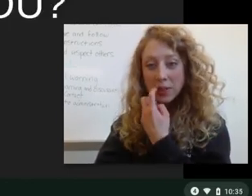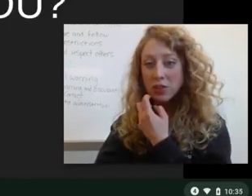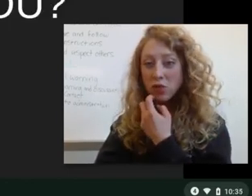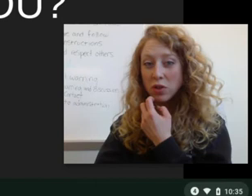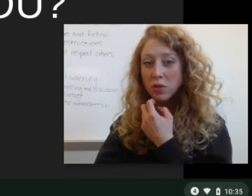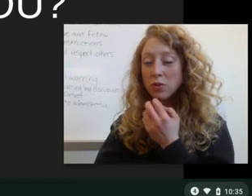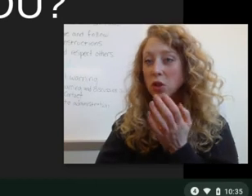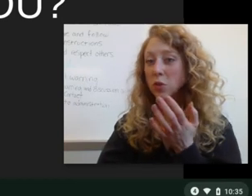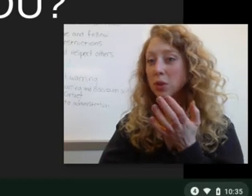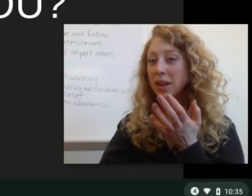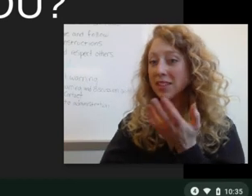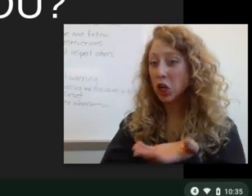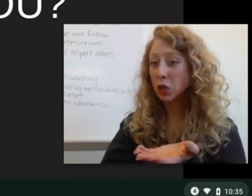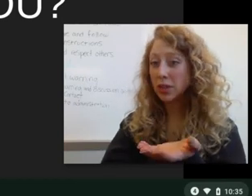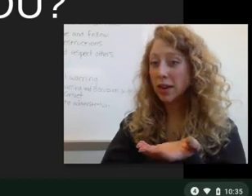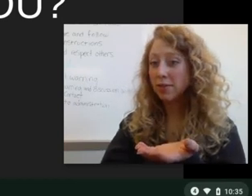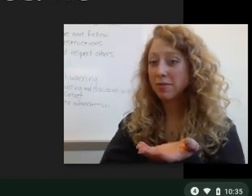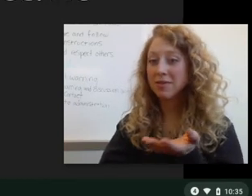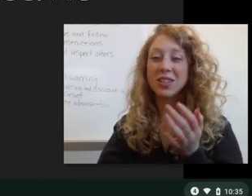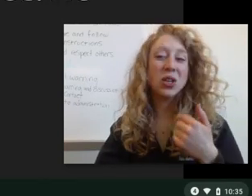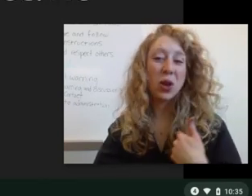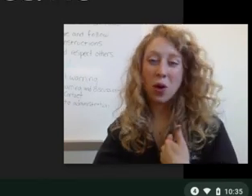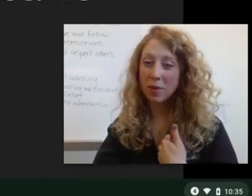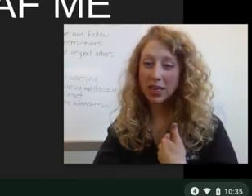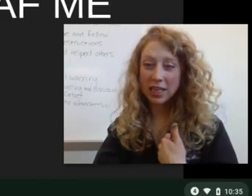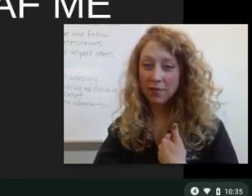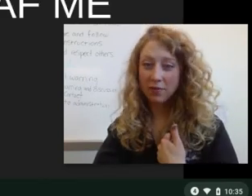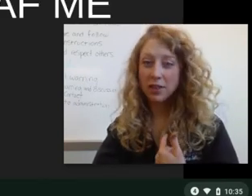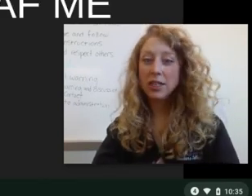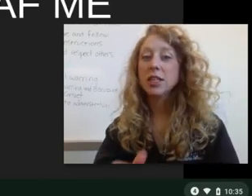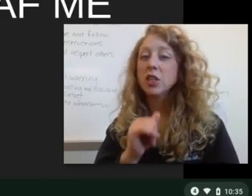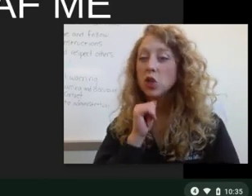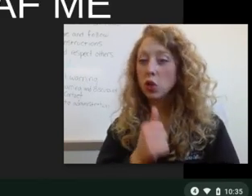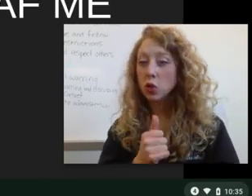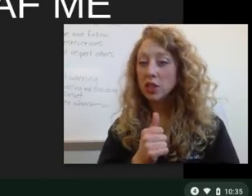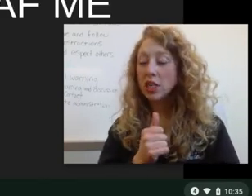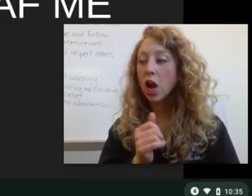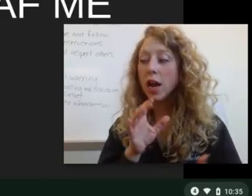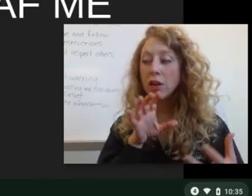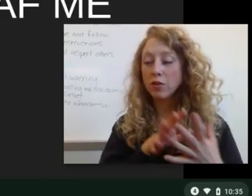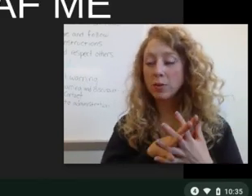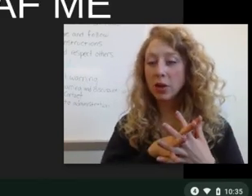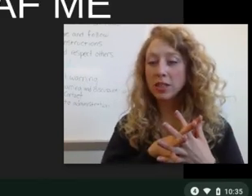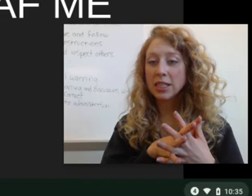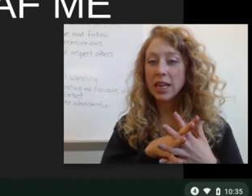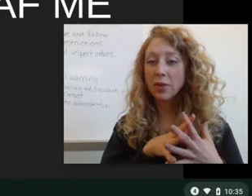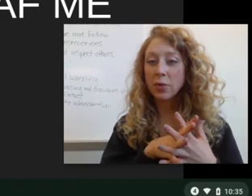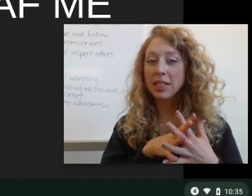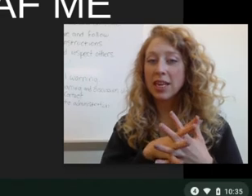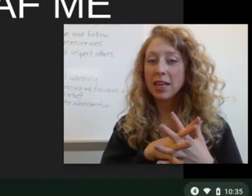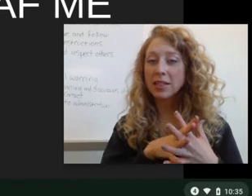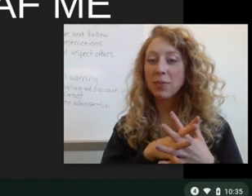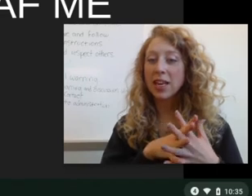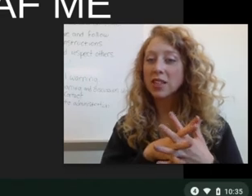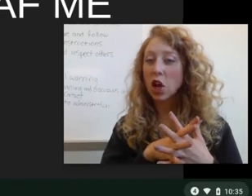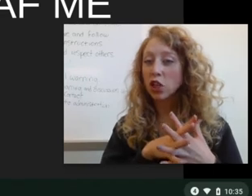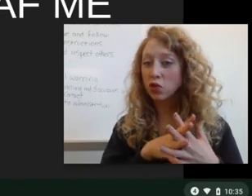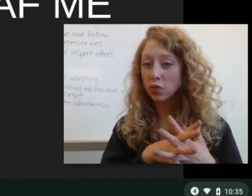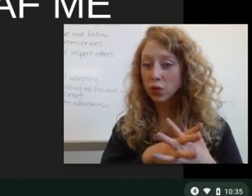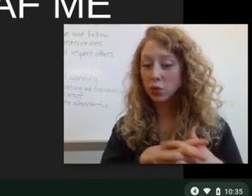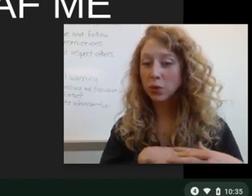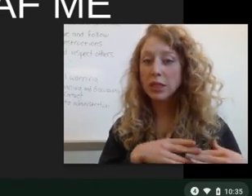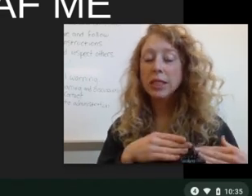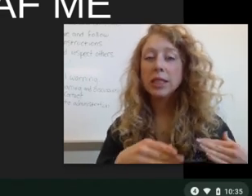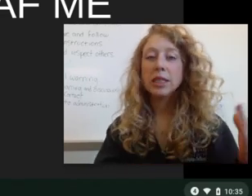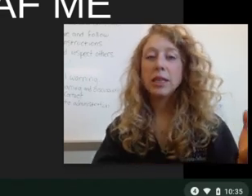that it wasn't true. So if somebody asked, are you deaf? No, I'm not deaf. So use not in response to when saying something is not